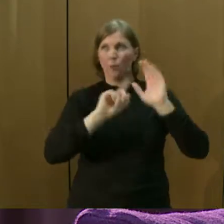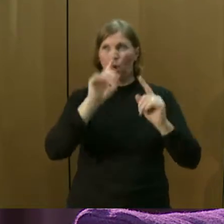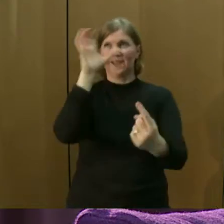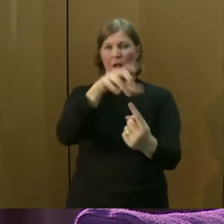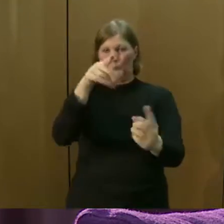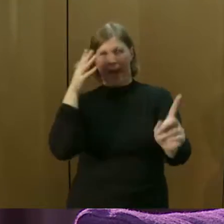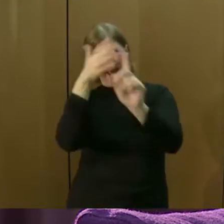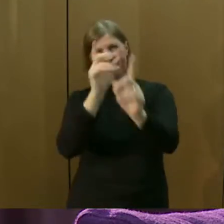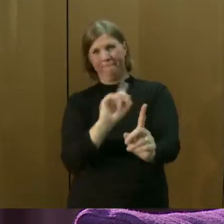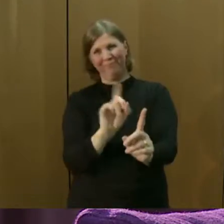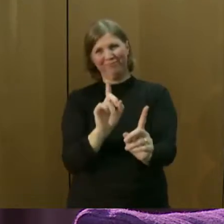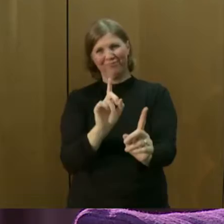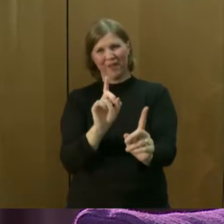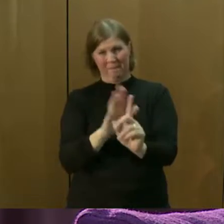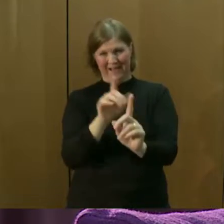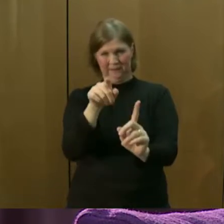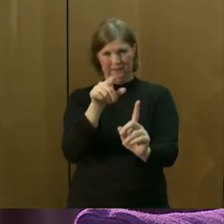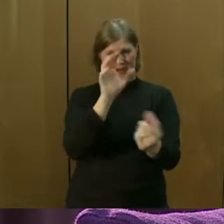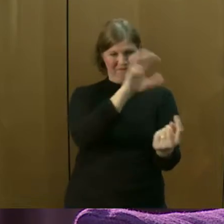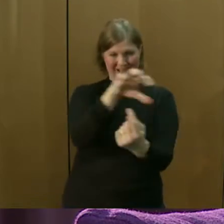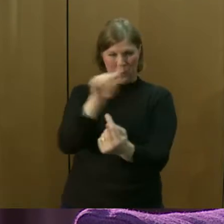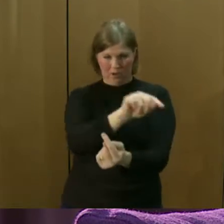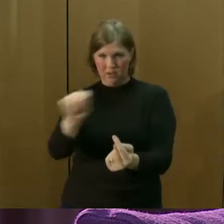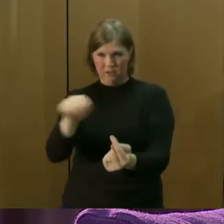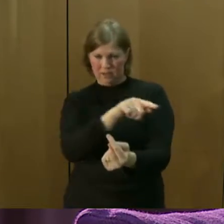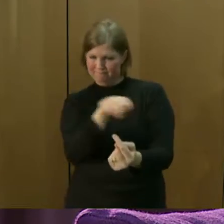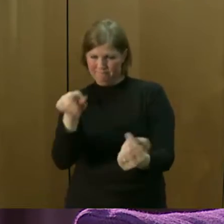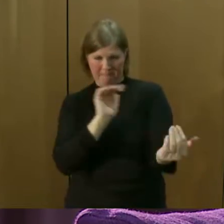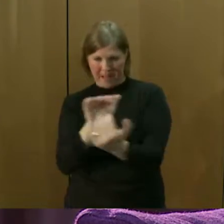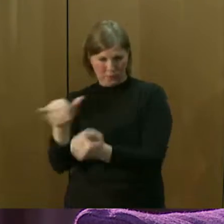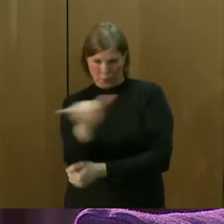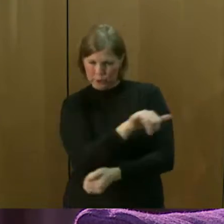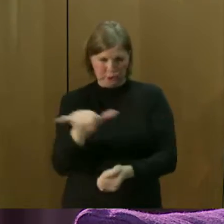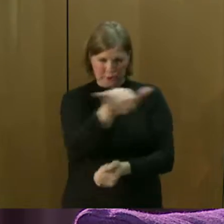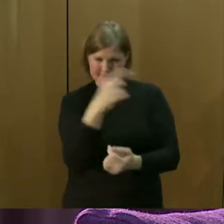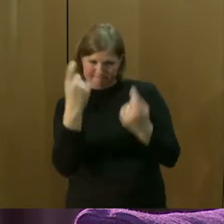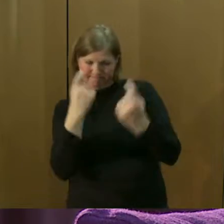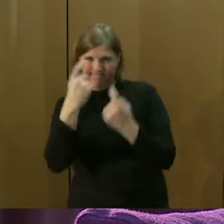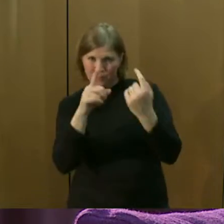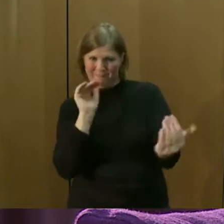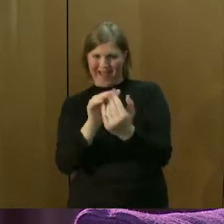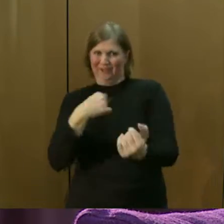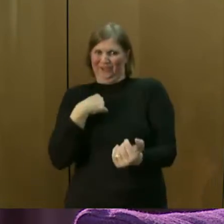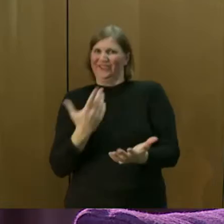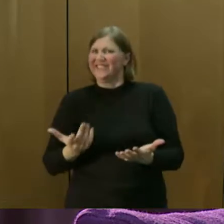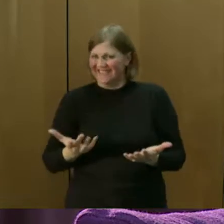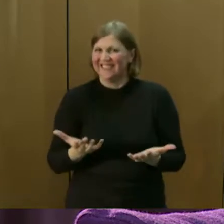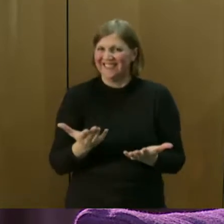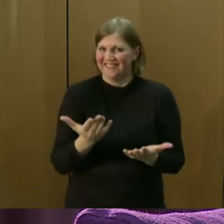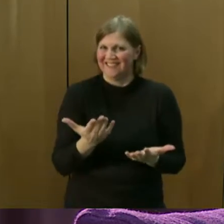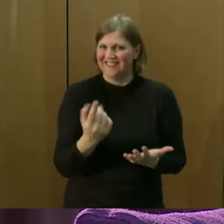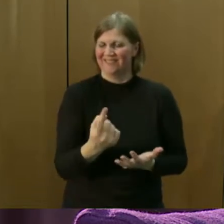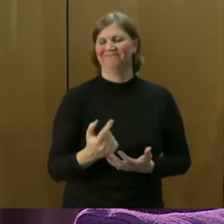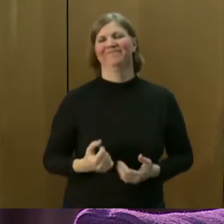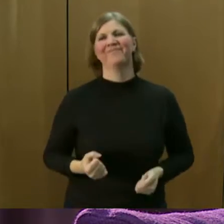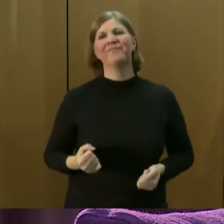look at venues. As you said, there was the kind of venue spec almost kind of system